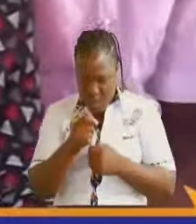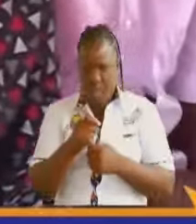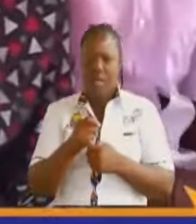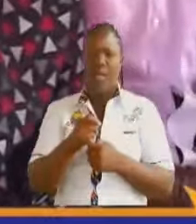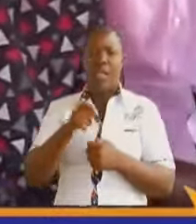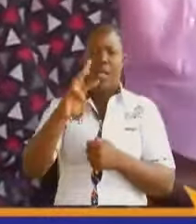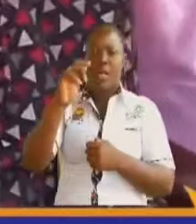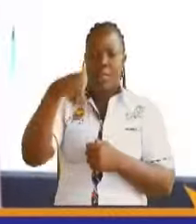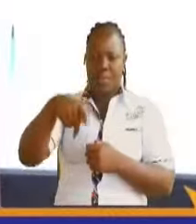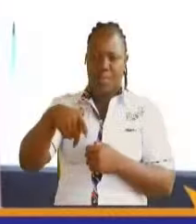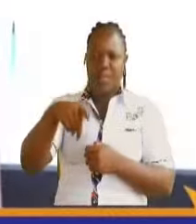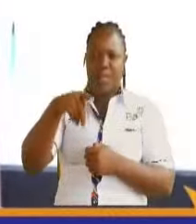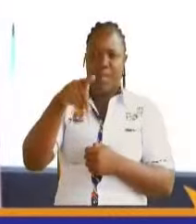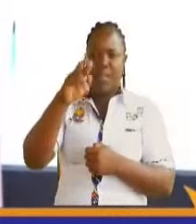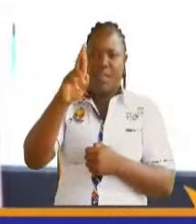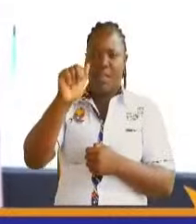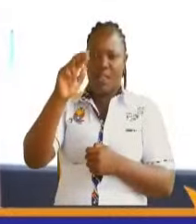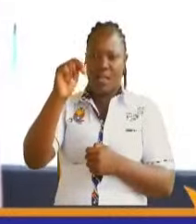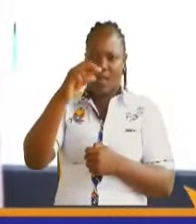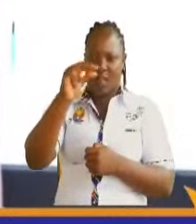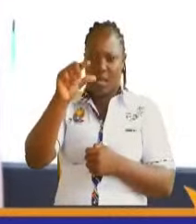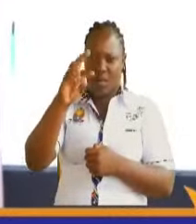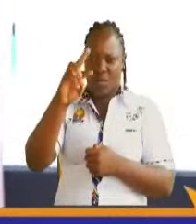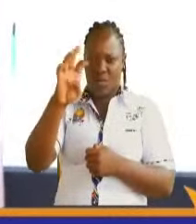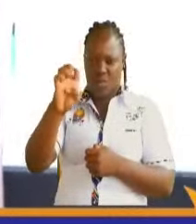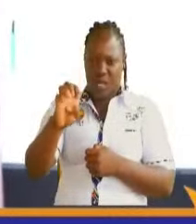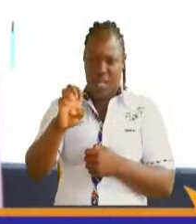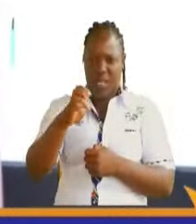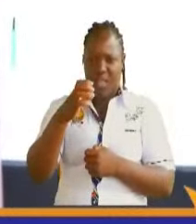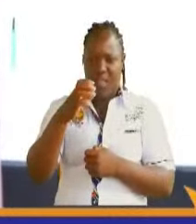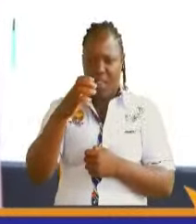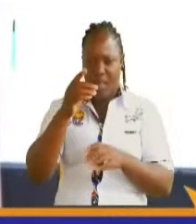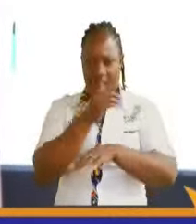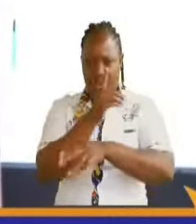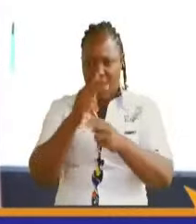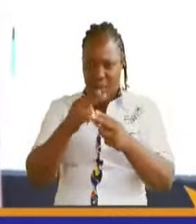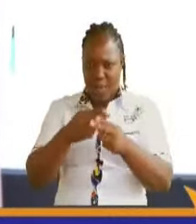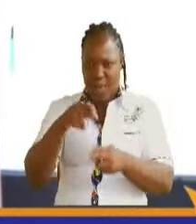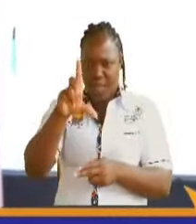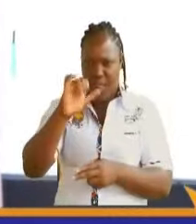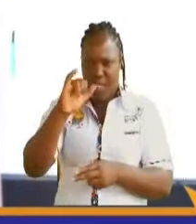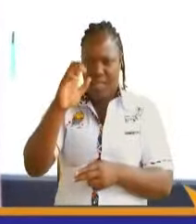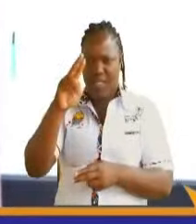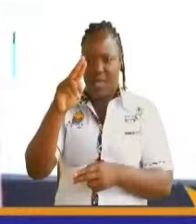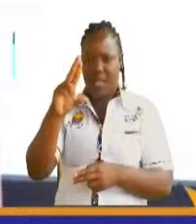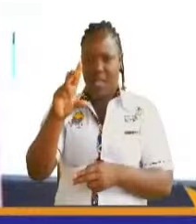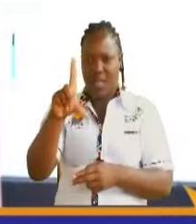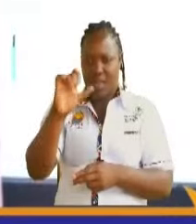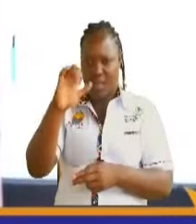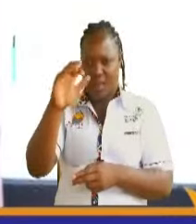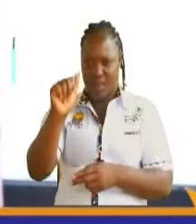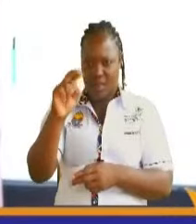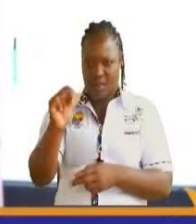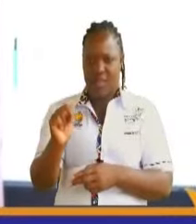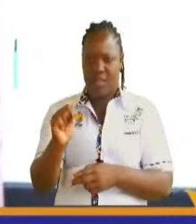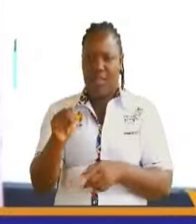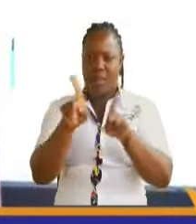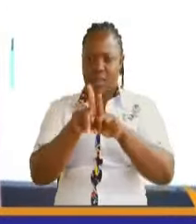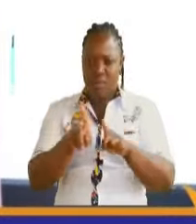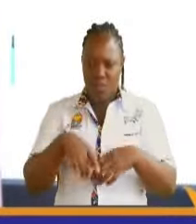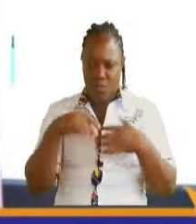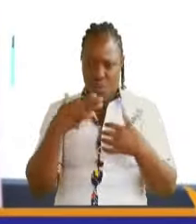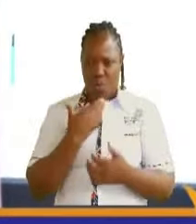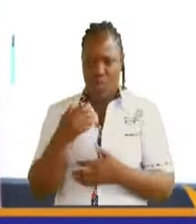Rangwe, Honorable Dr. Lilian Gogo, Asante Sana. I'd like to recognize Honorable